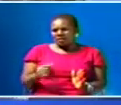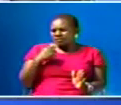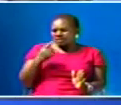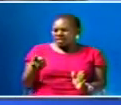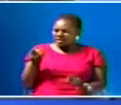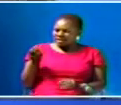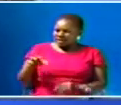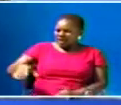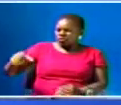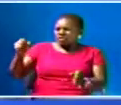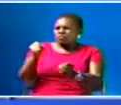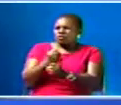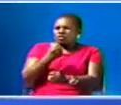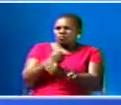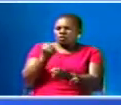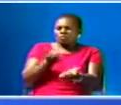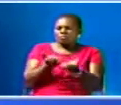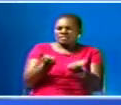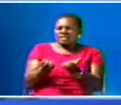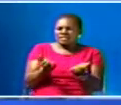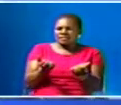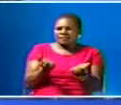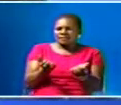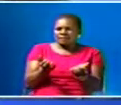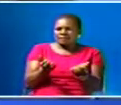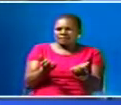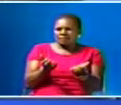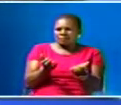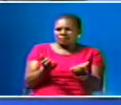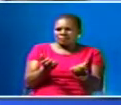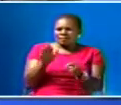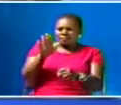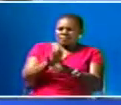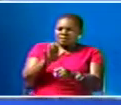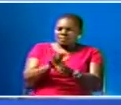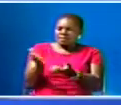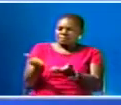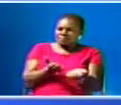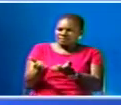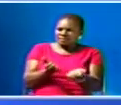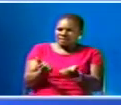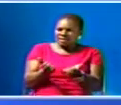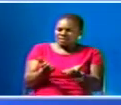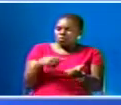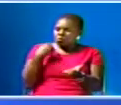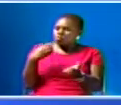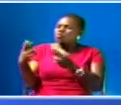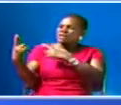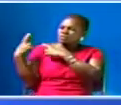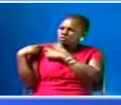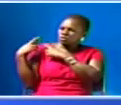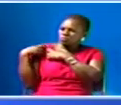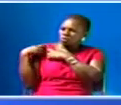governor, that county cannot transact any business. Because most of the business is transacted through